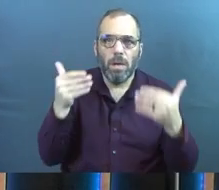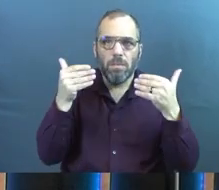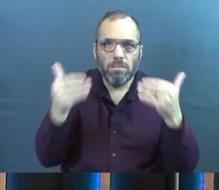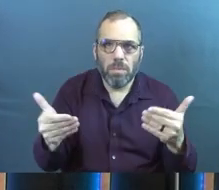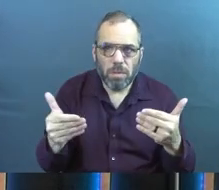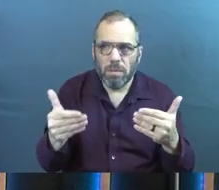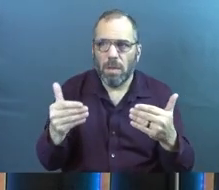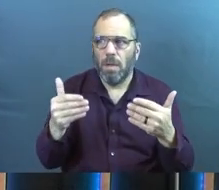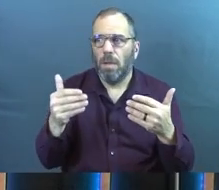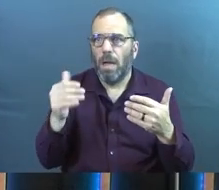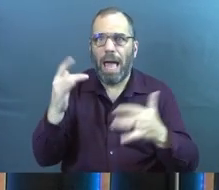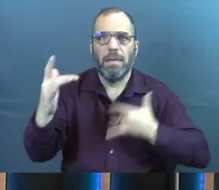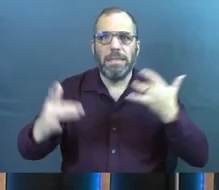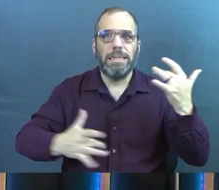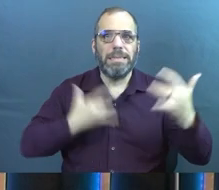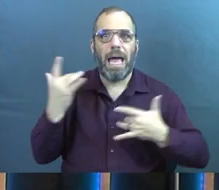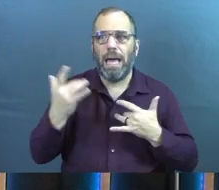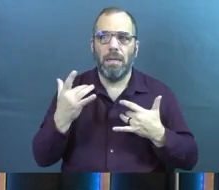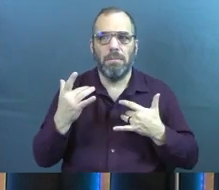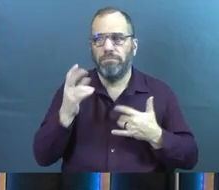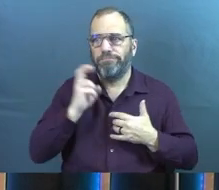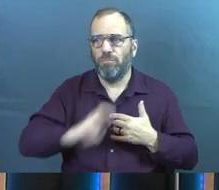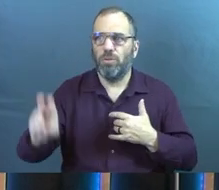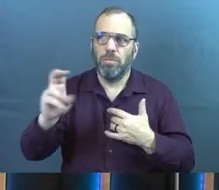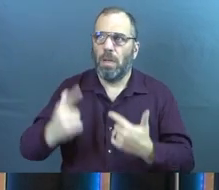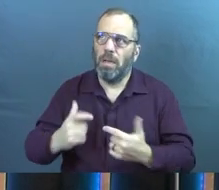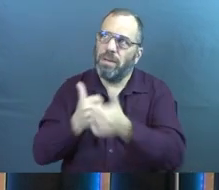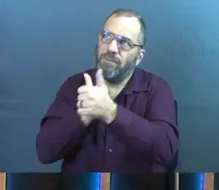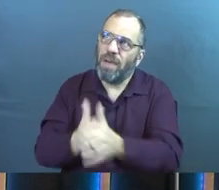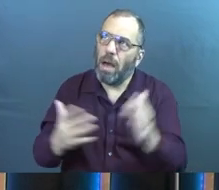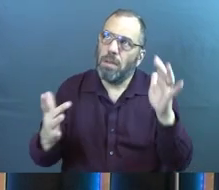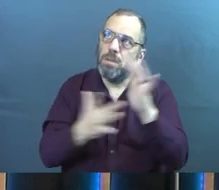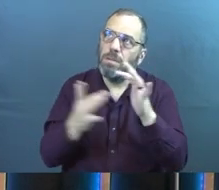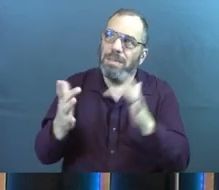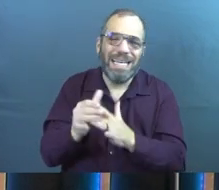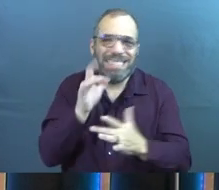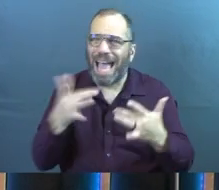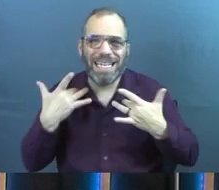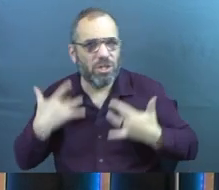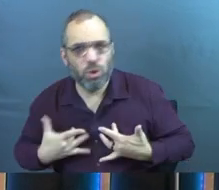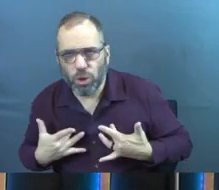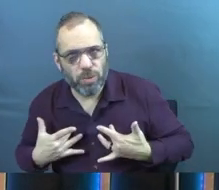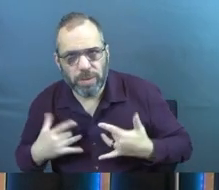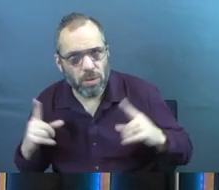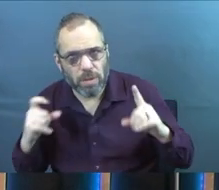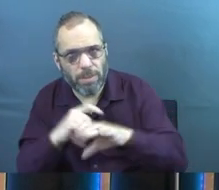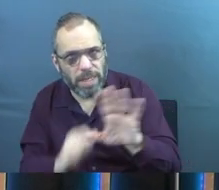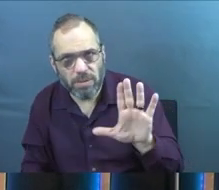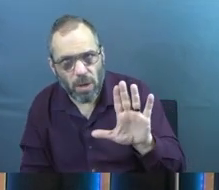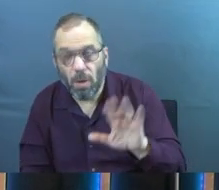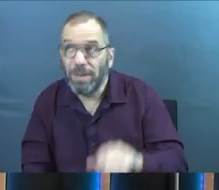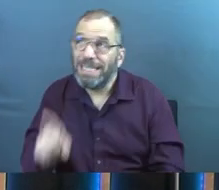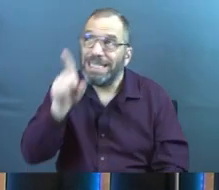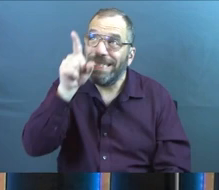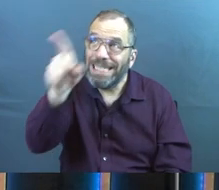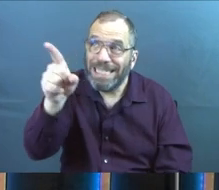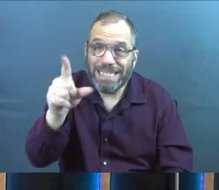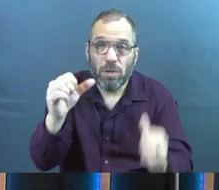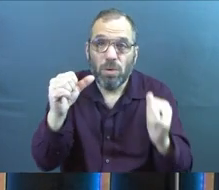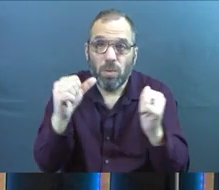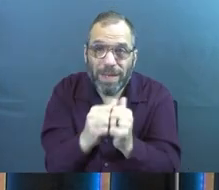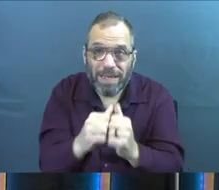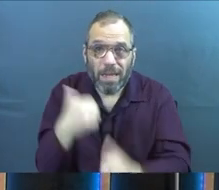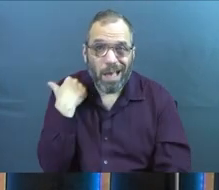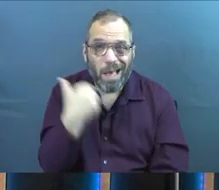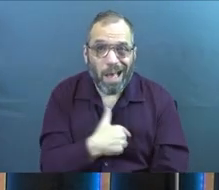with him. We should look at it as an exciting journey to follow Jesus on, not a discouraging and complex one. He's with us,